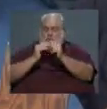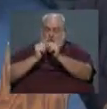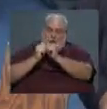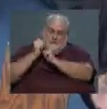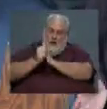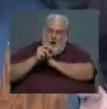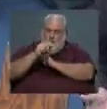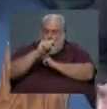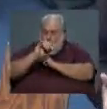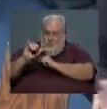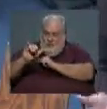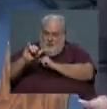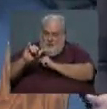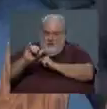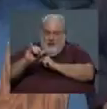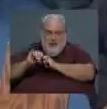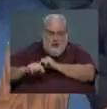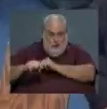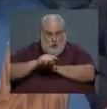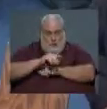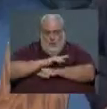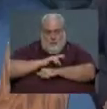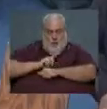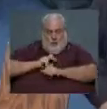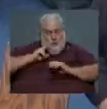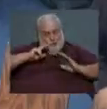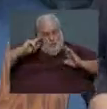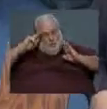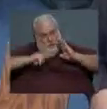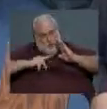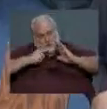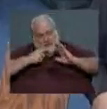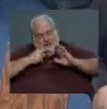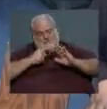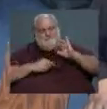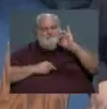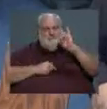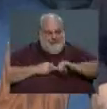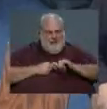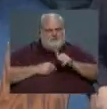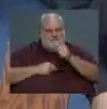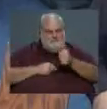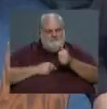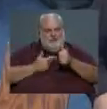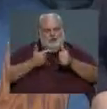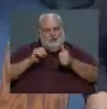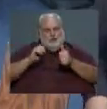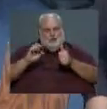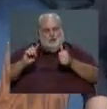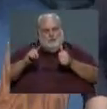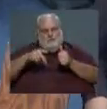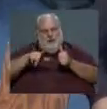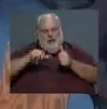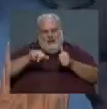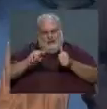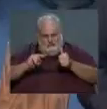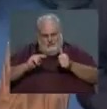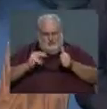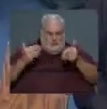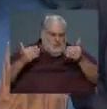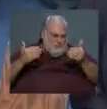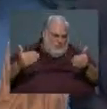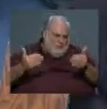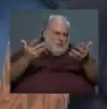members to even you guys when you got a chance to read it, to say this is really a good opportunity to move forward, then we